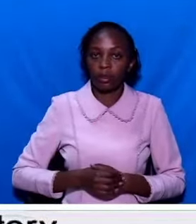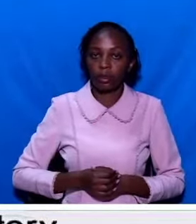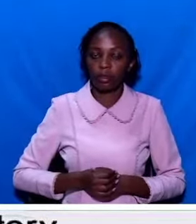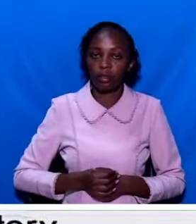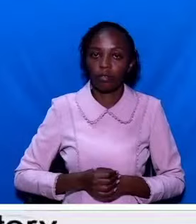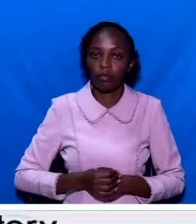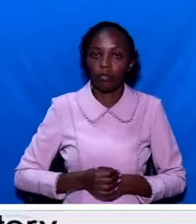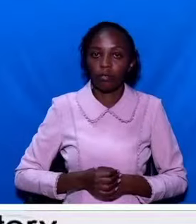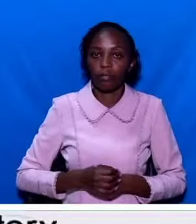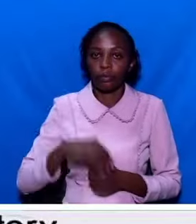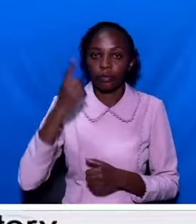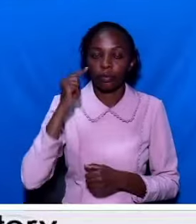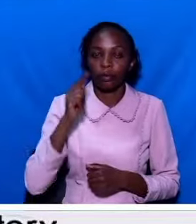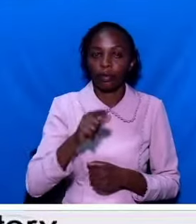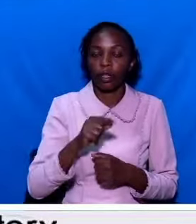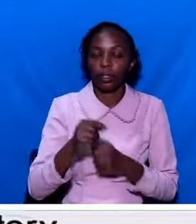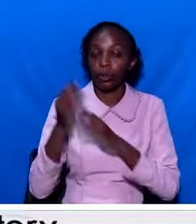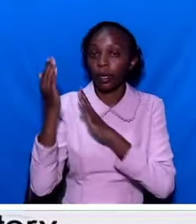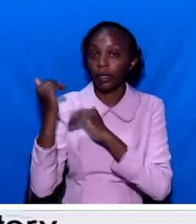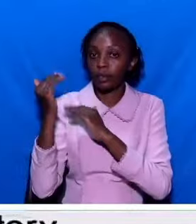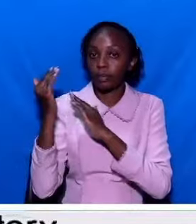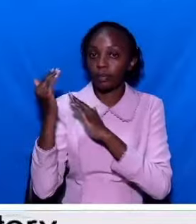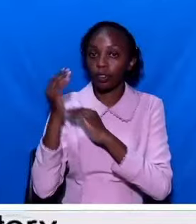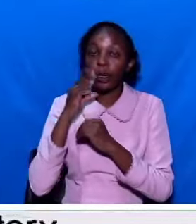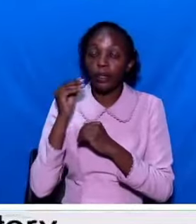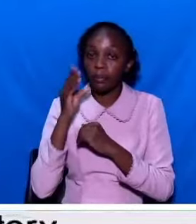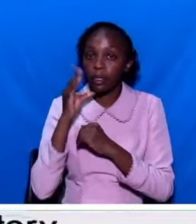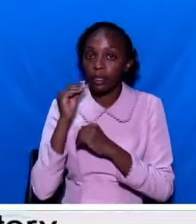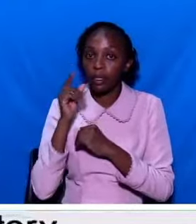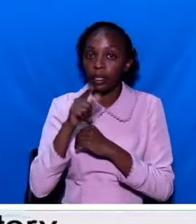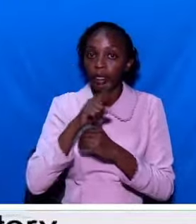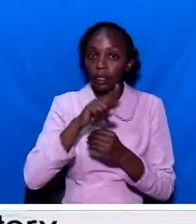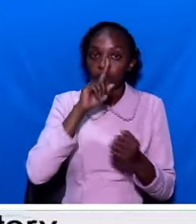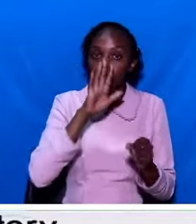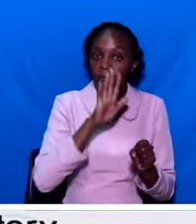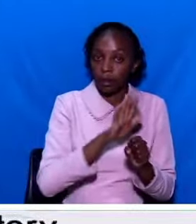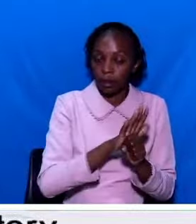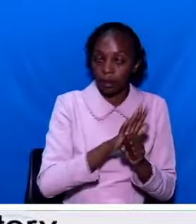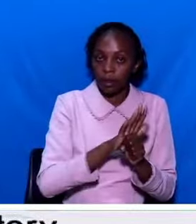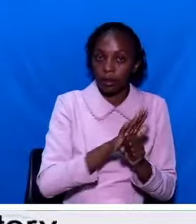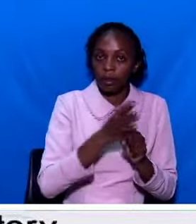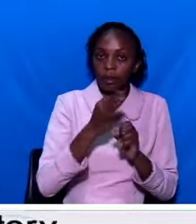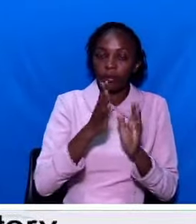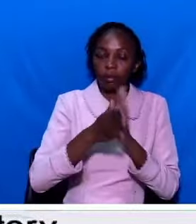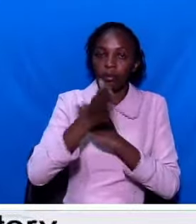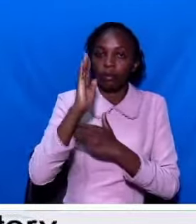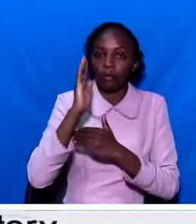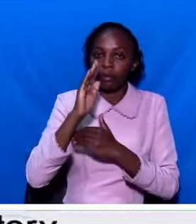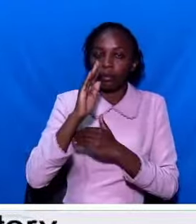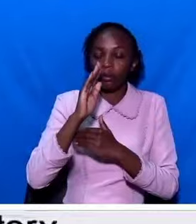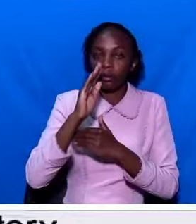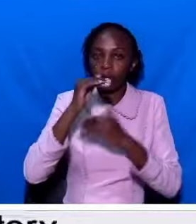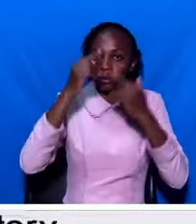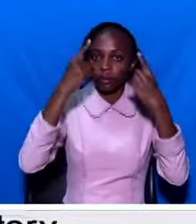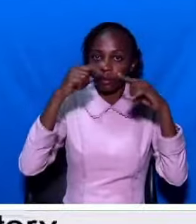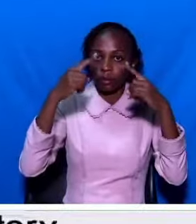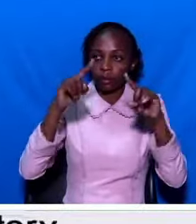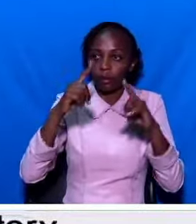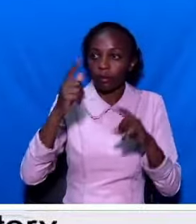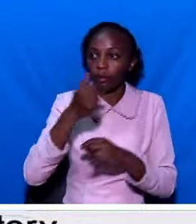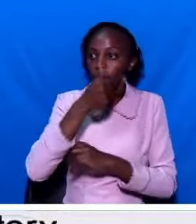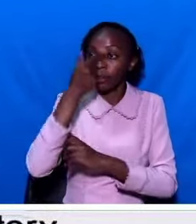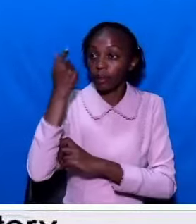for you to experience that assurance, the reason why we are assured of God's victory is